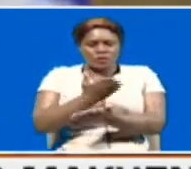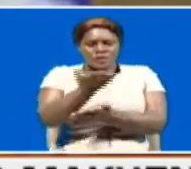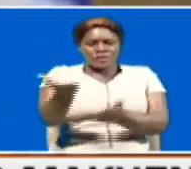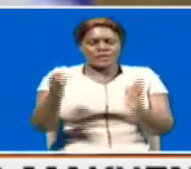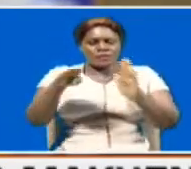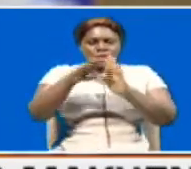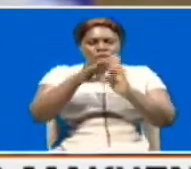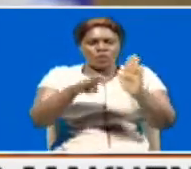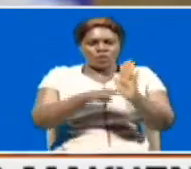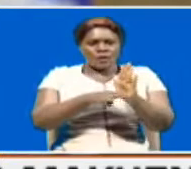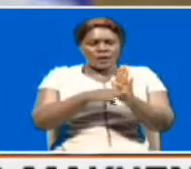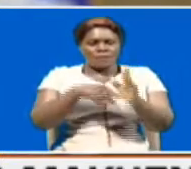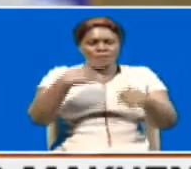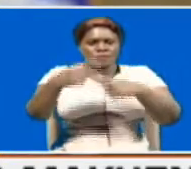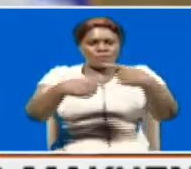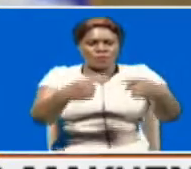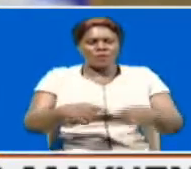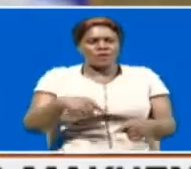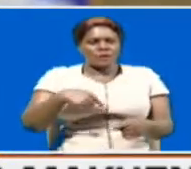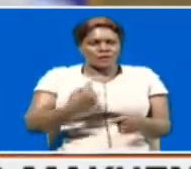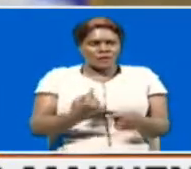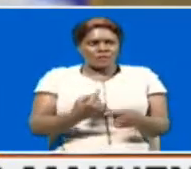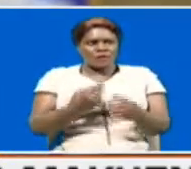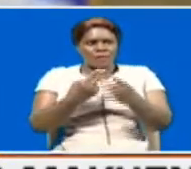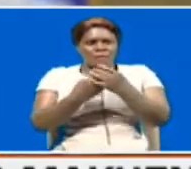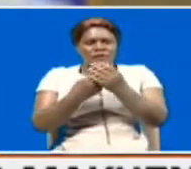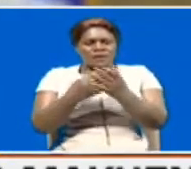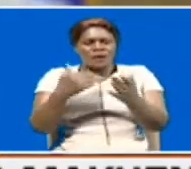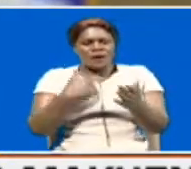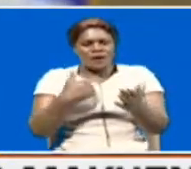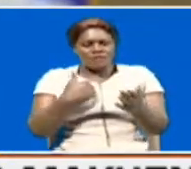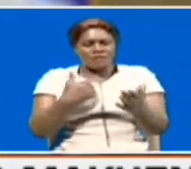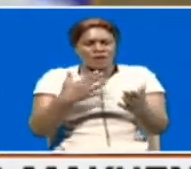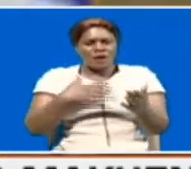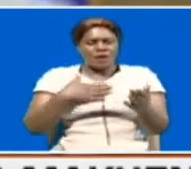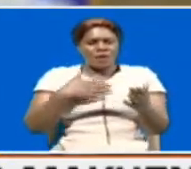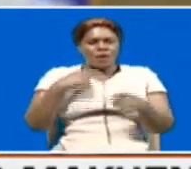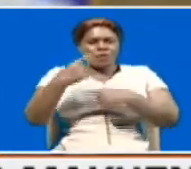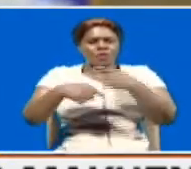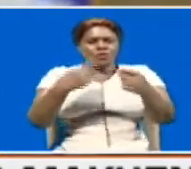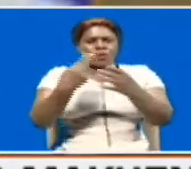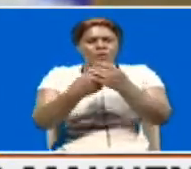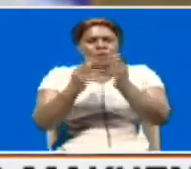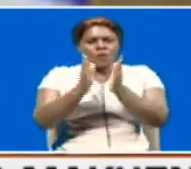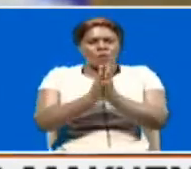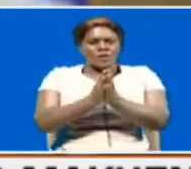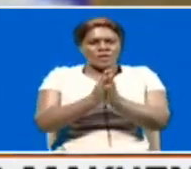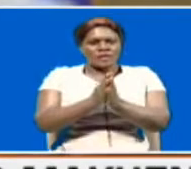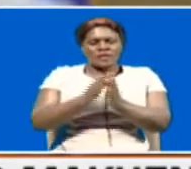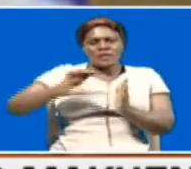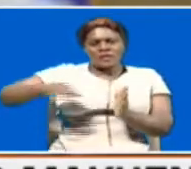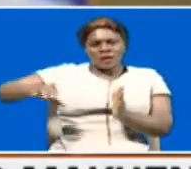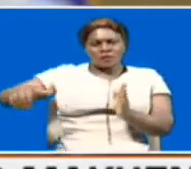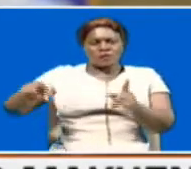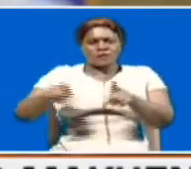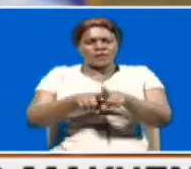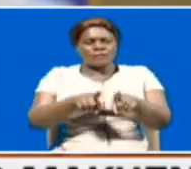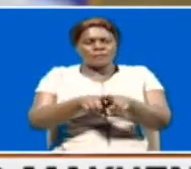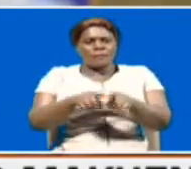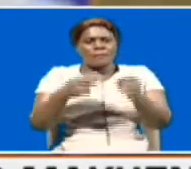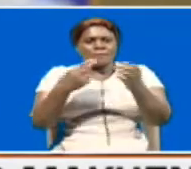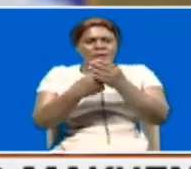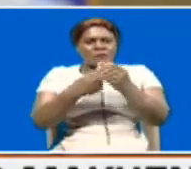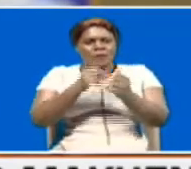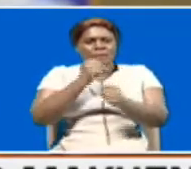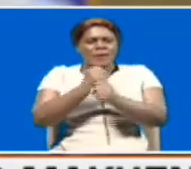is sustainable, we will continue to partner. We're not going away. We're going to continue to partner with the county and gradually transition